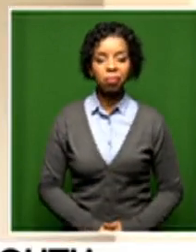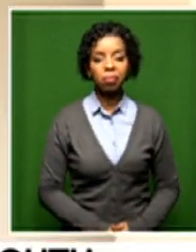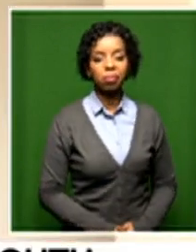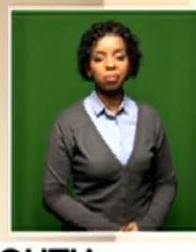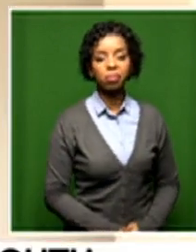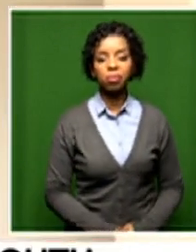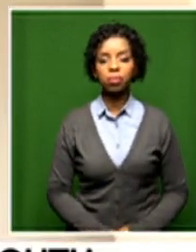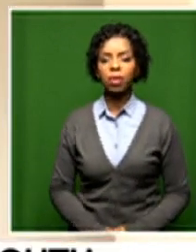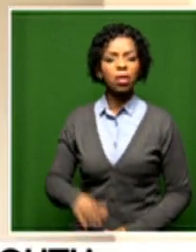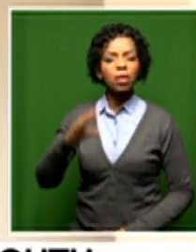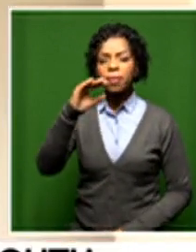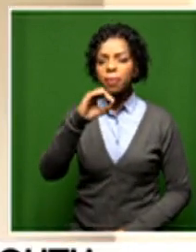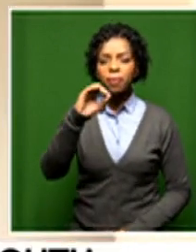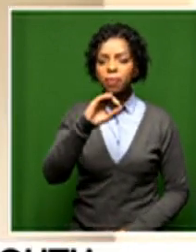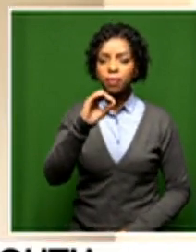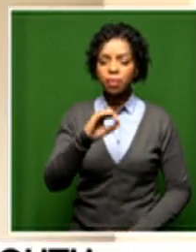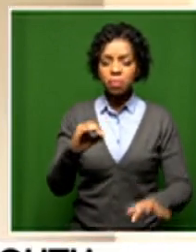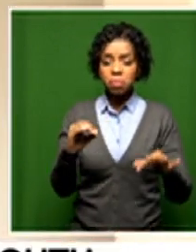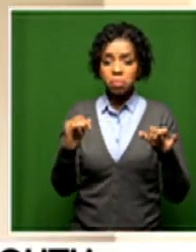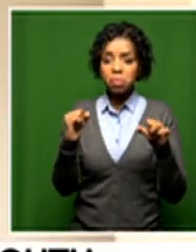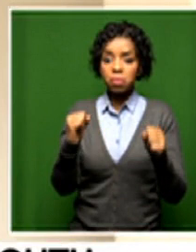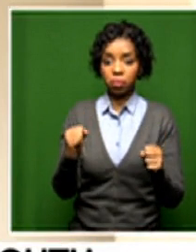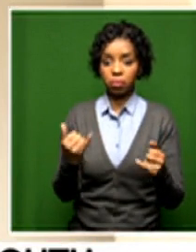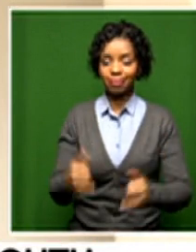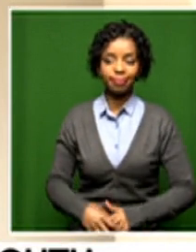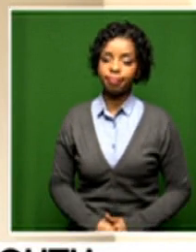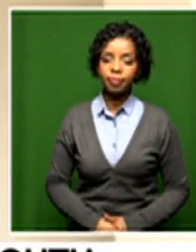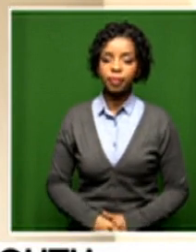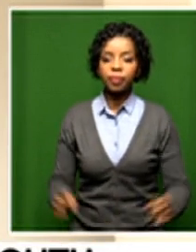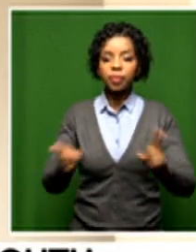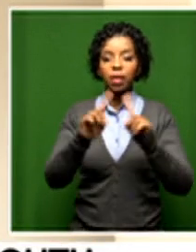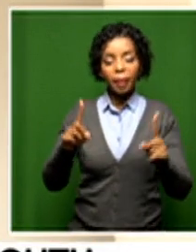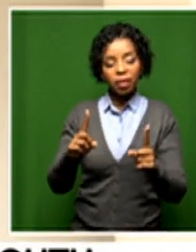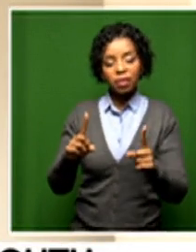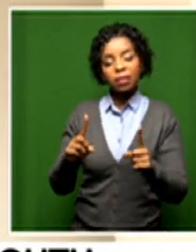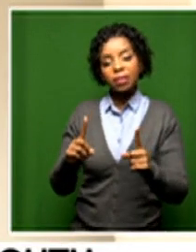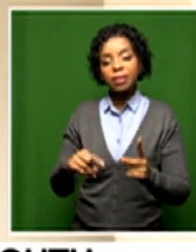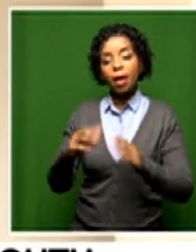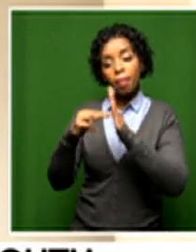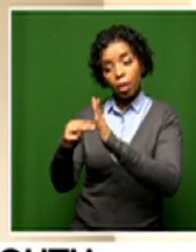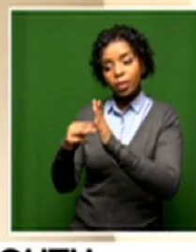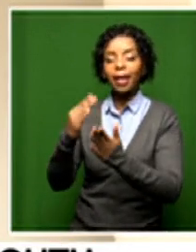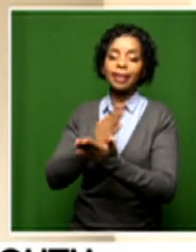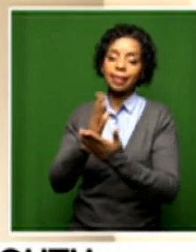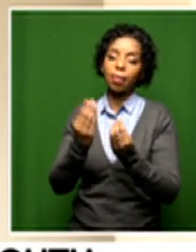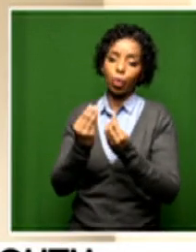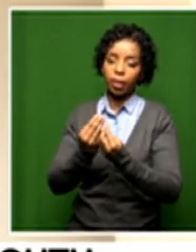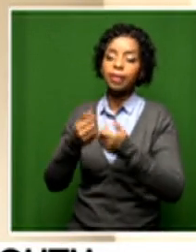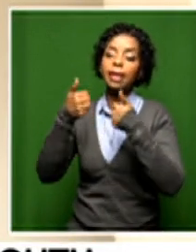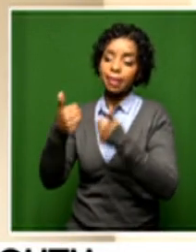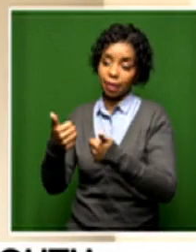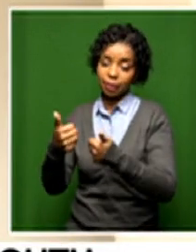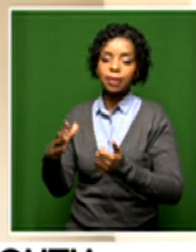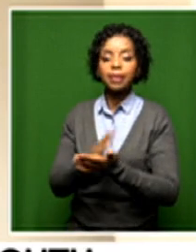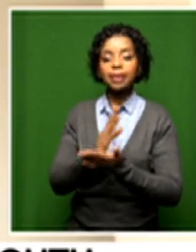We don't have something that's very concrete at this point. The models did get some of the things right and some of the things wrong. For example,